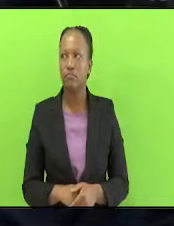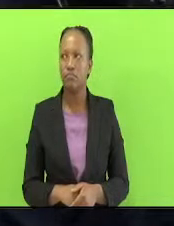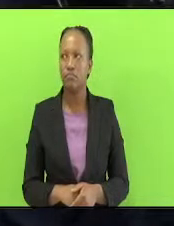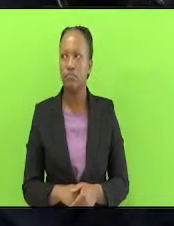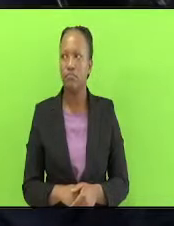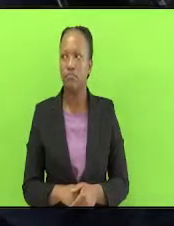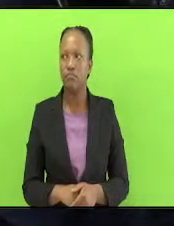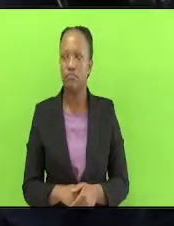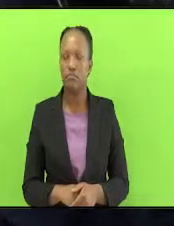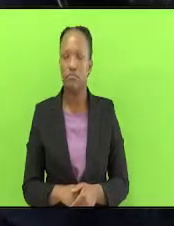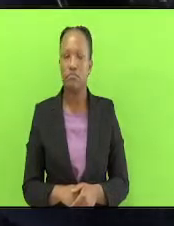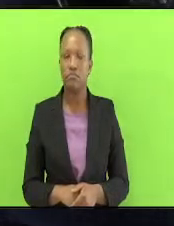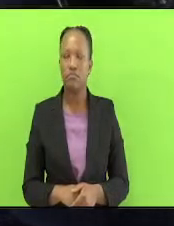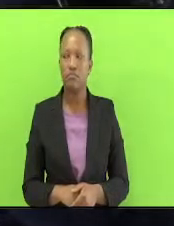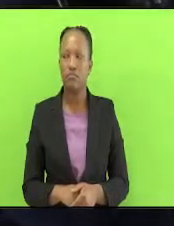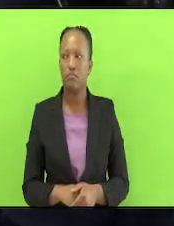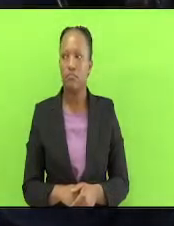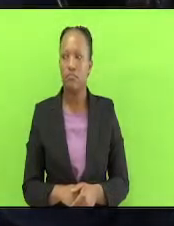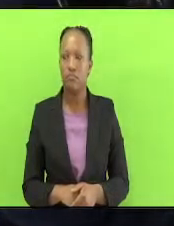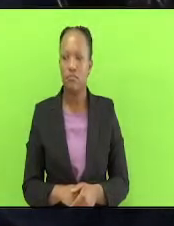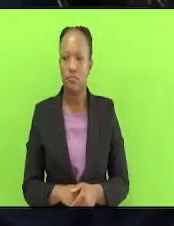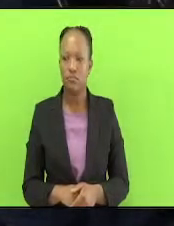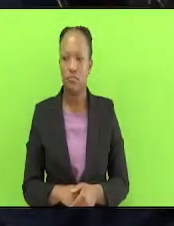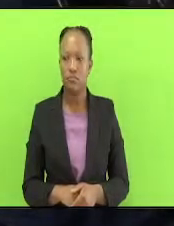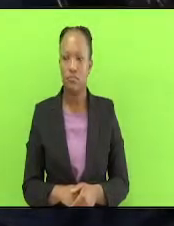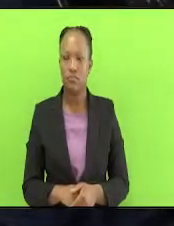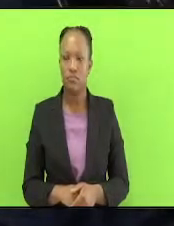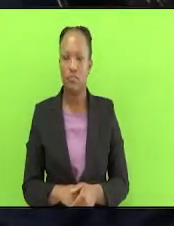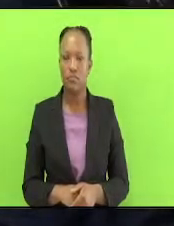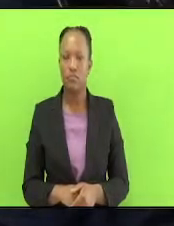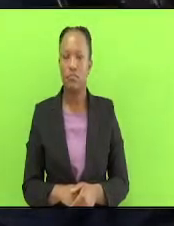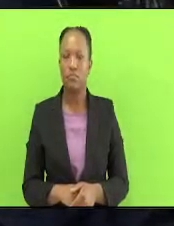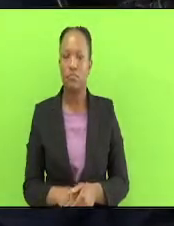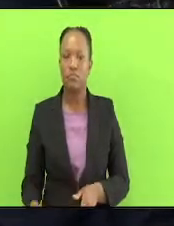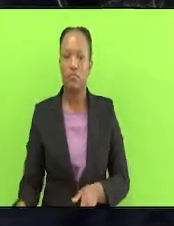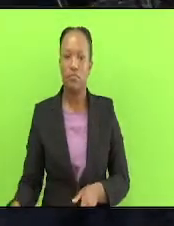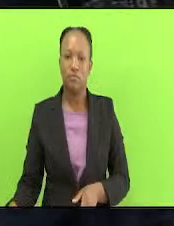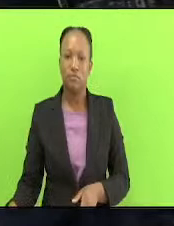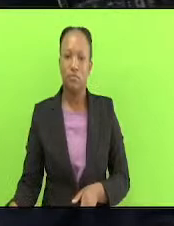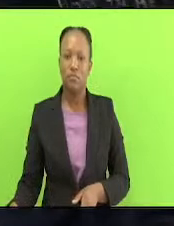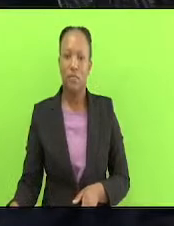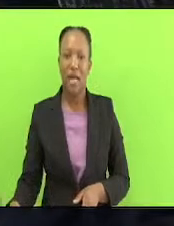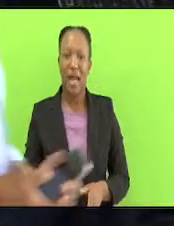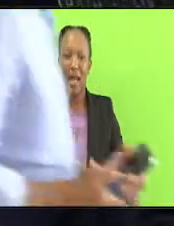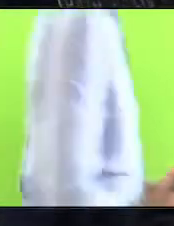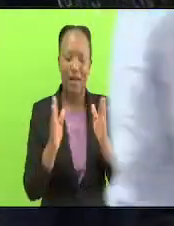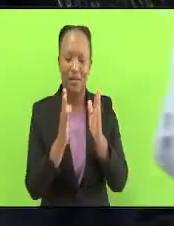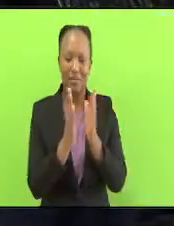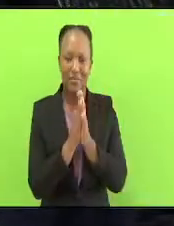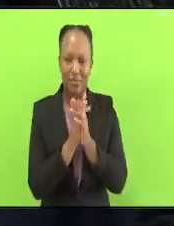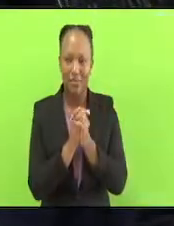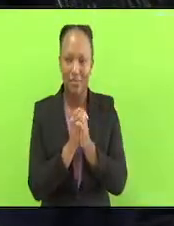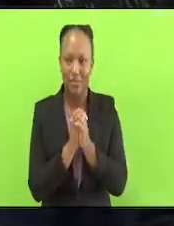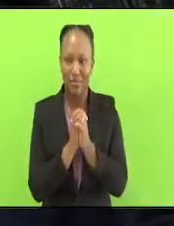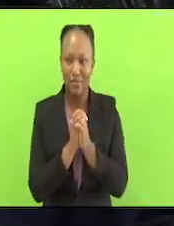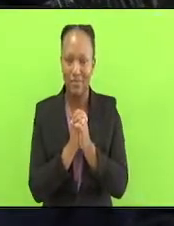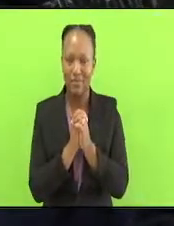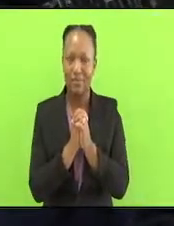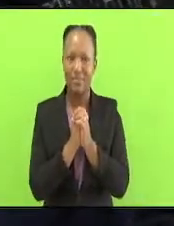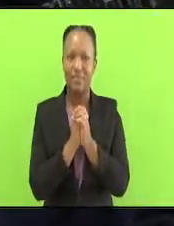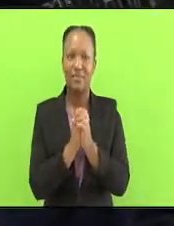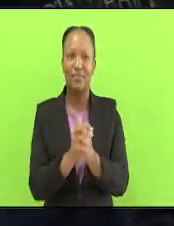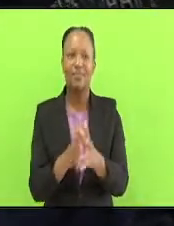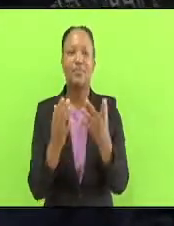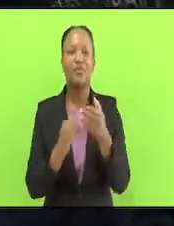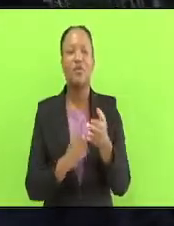climate change, we believe this is going to educate us as to exactly what is this whole thing all about. Ba bangwe ntse ba ya fela ba go di tshwara